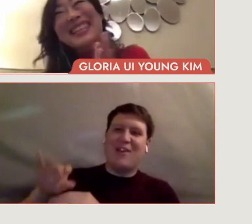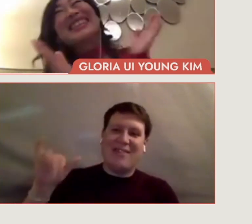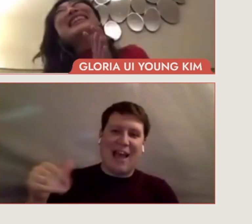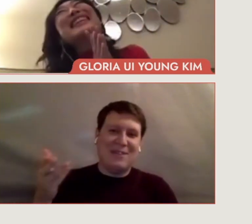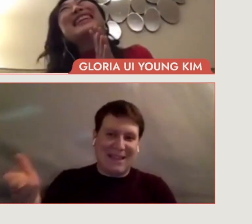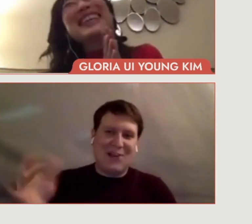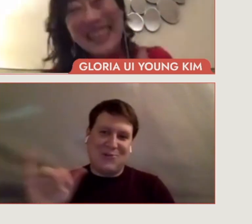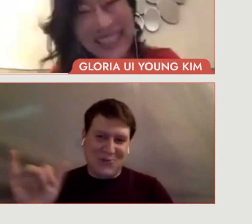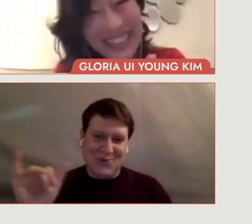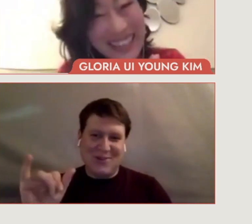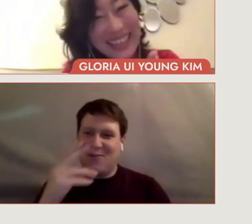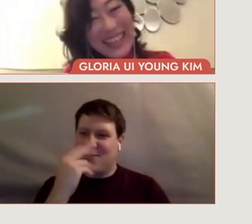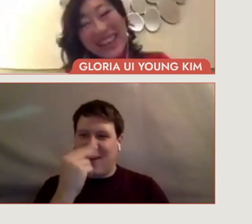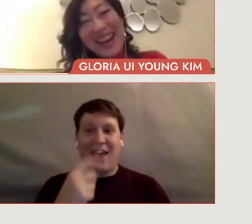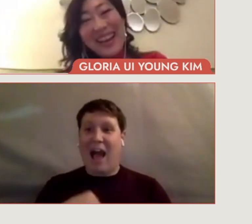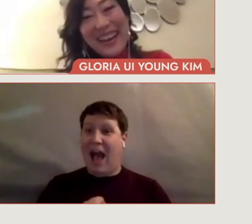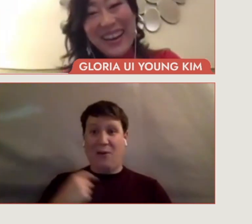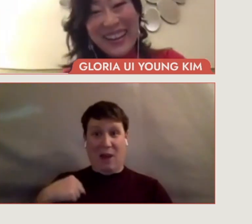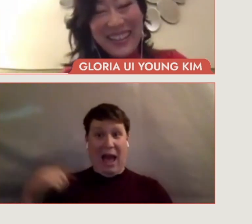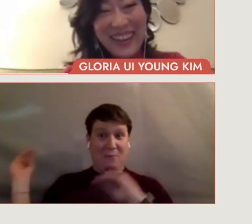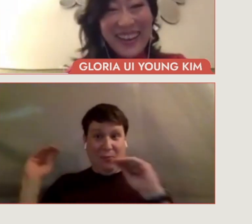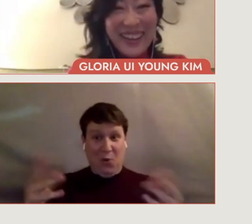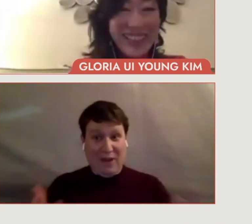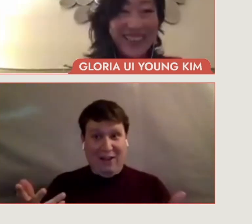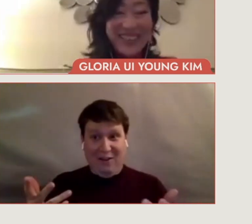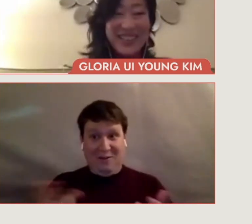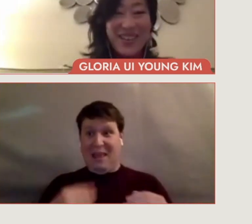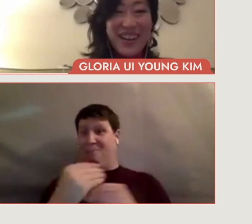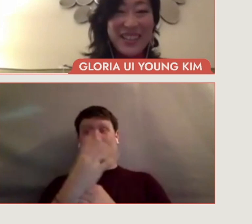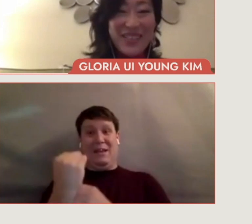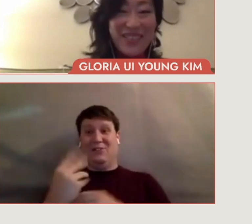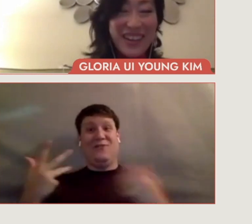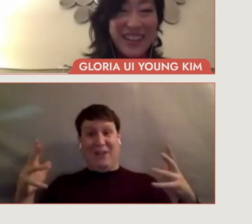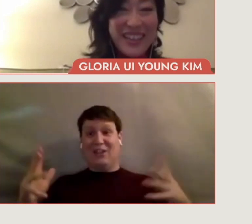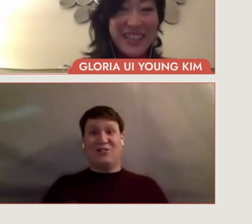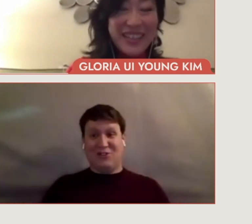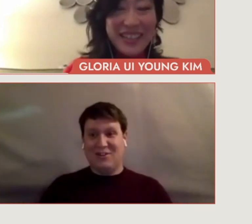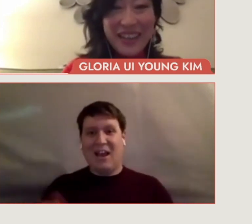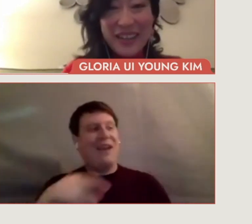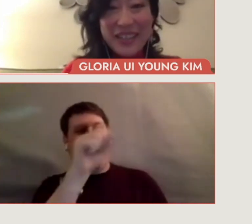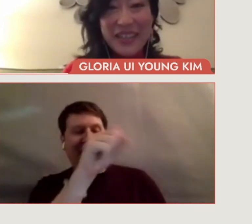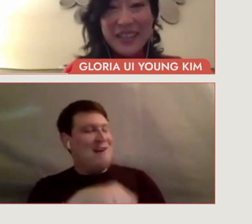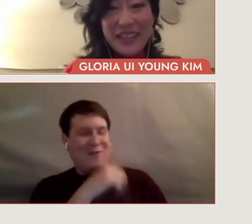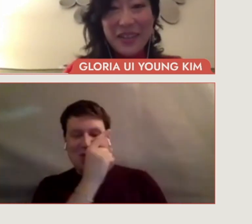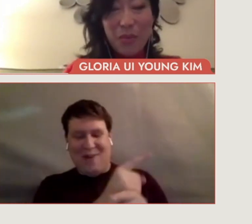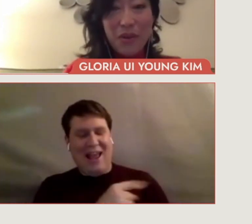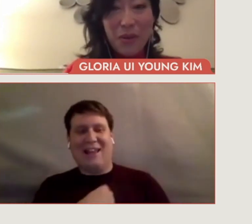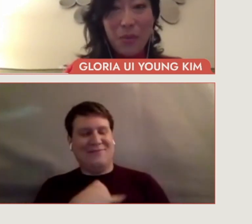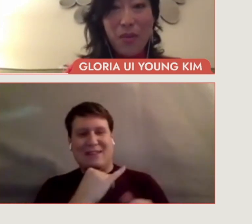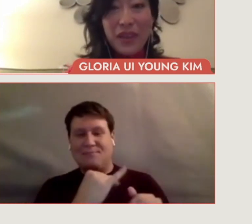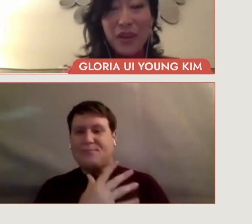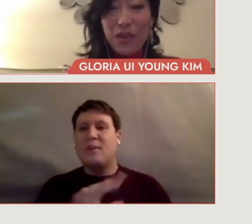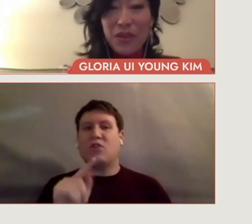when I immigrated here, I got that shot too. So that was so awesome, right? And that's actually Tina and